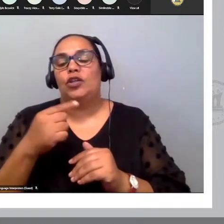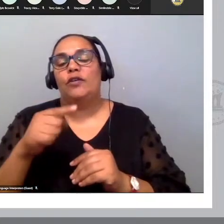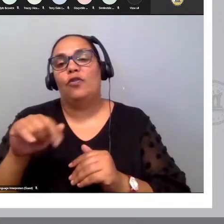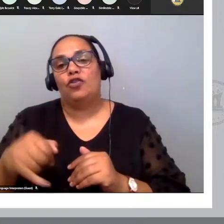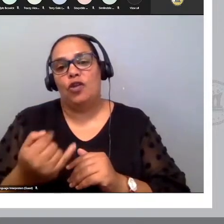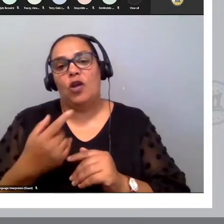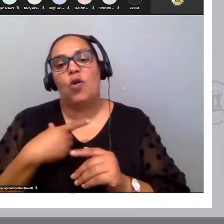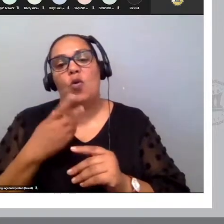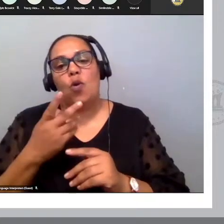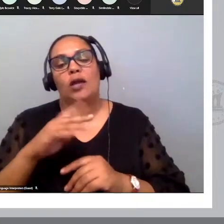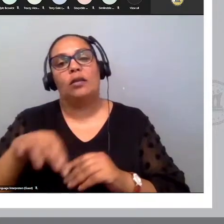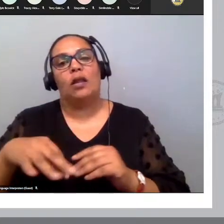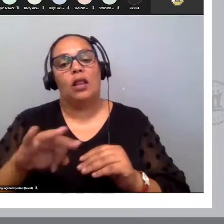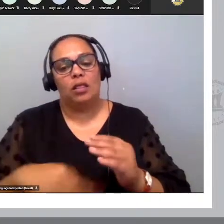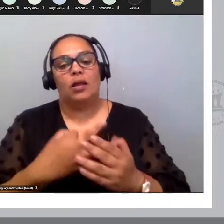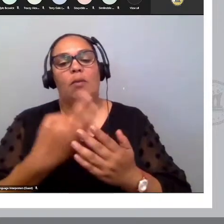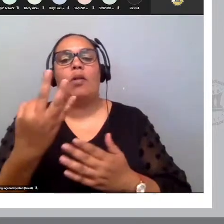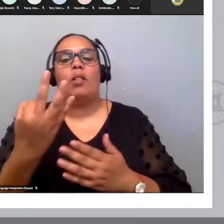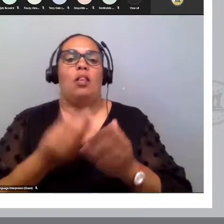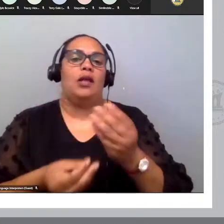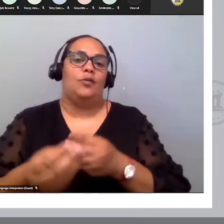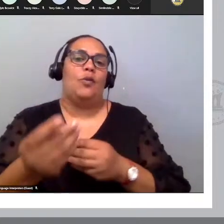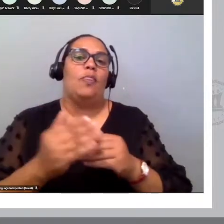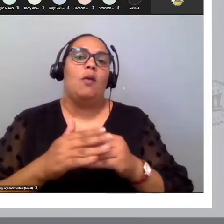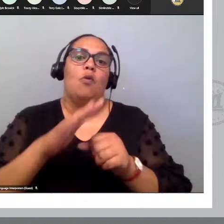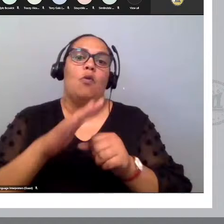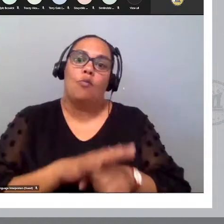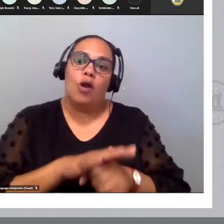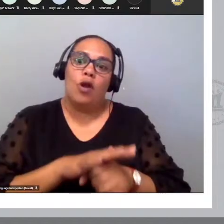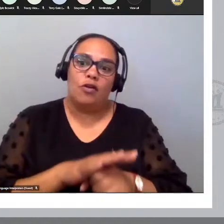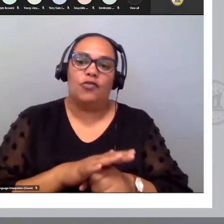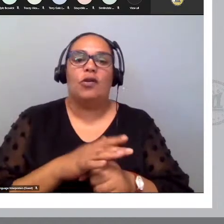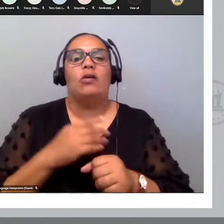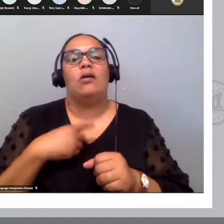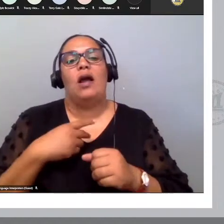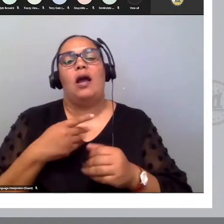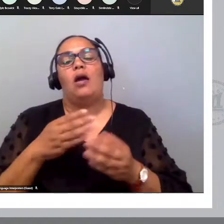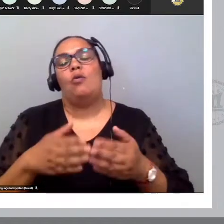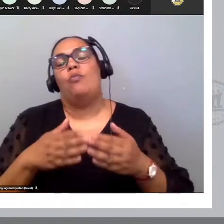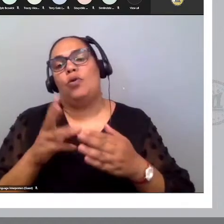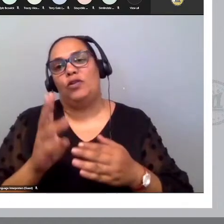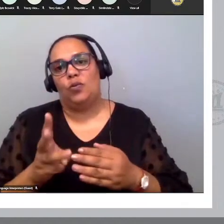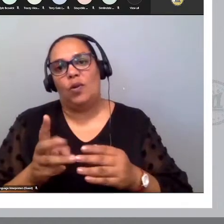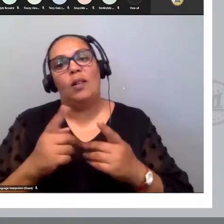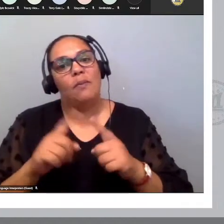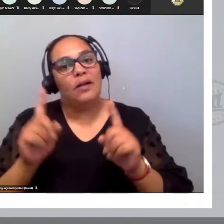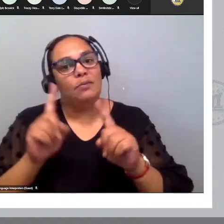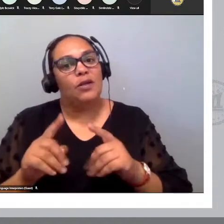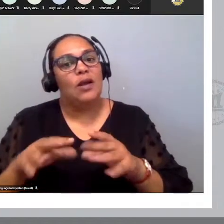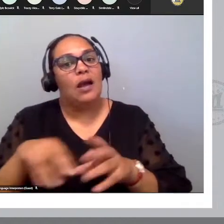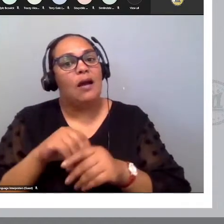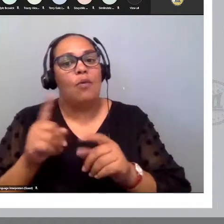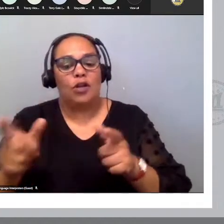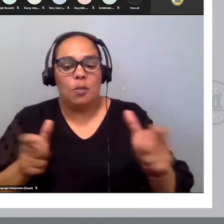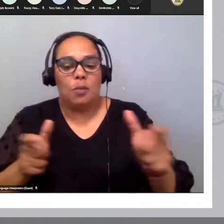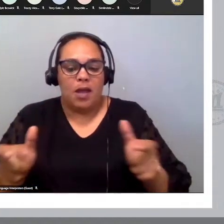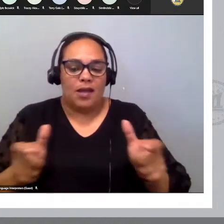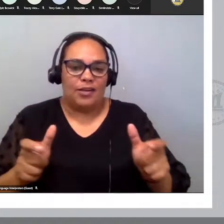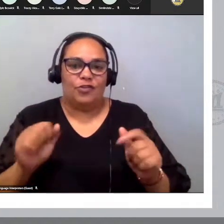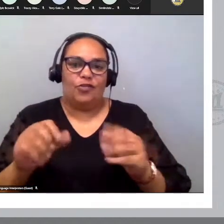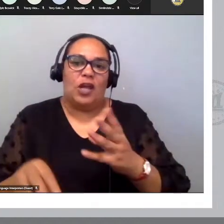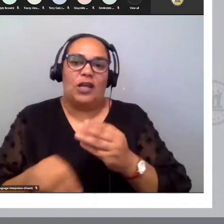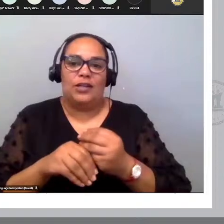two triple exports and that's going to place even more pressure on on our ports um especially with regards to managing this